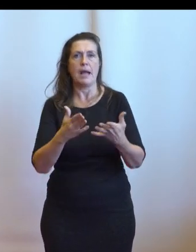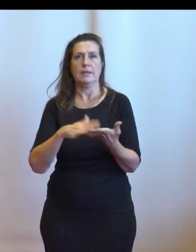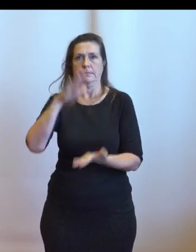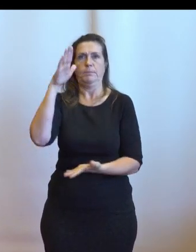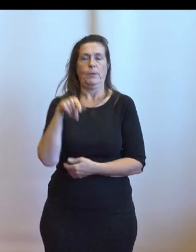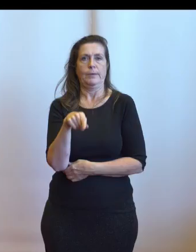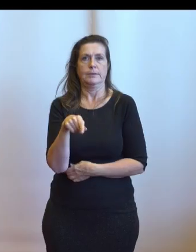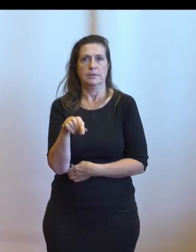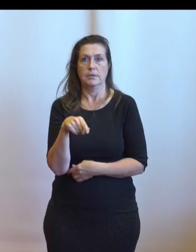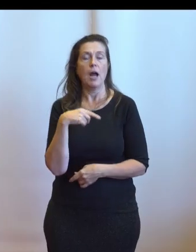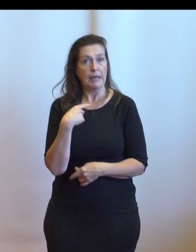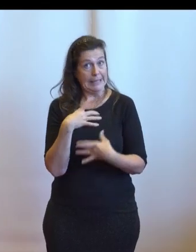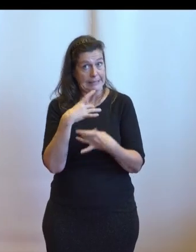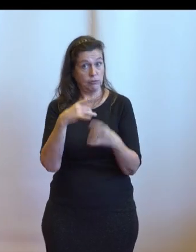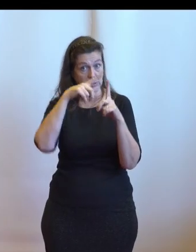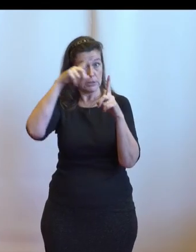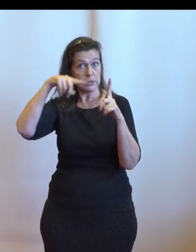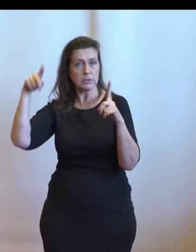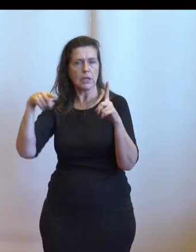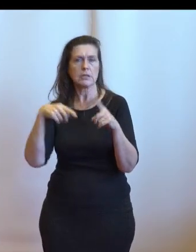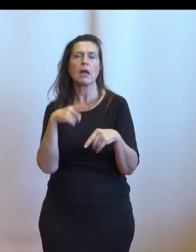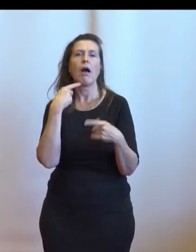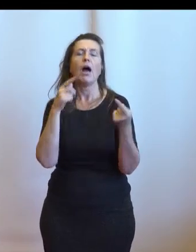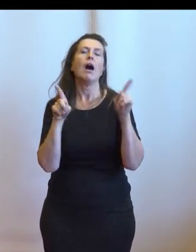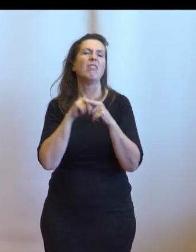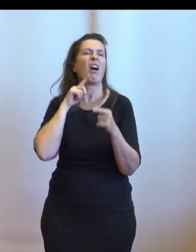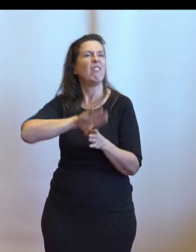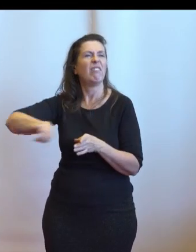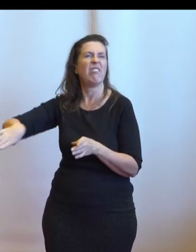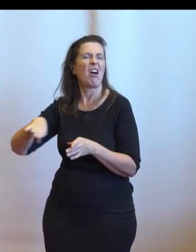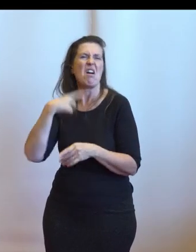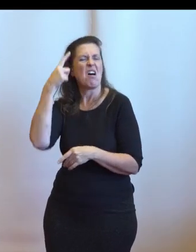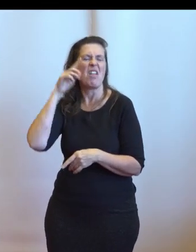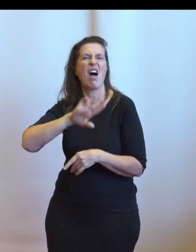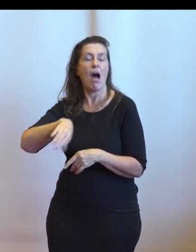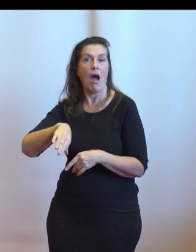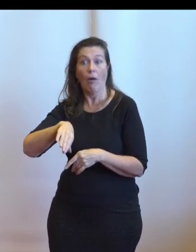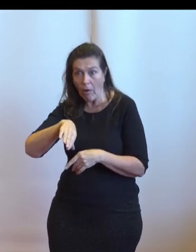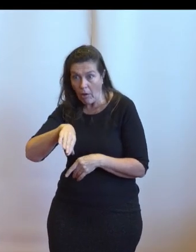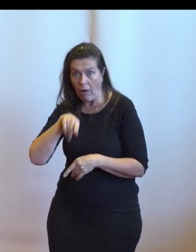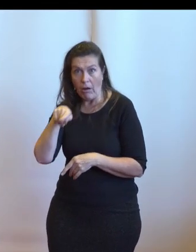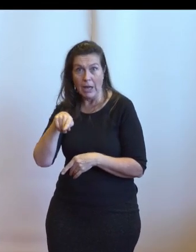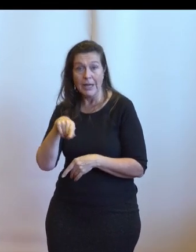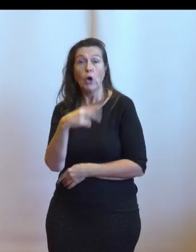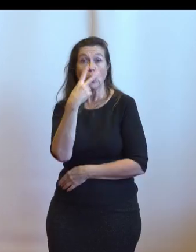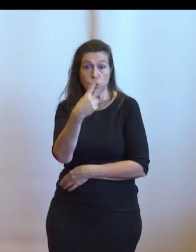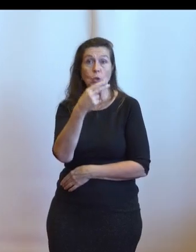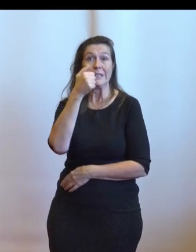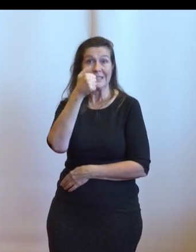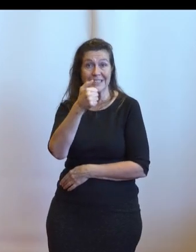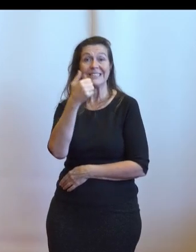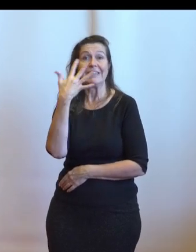an interesting statistic when people kind of pull the face of, I don't really think that's important. So in the UK, it's around £265